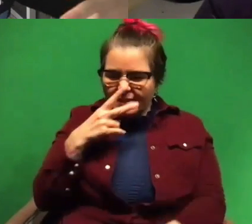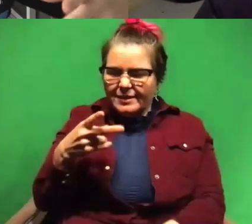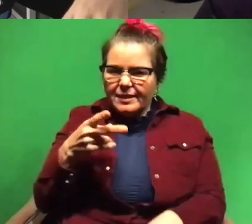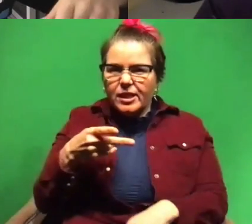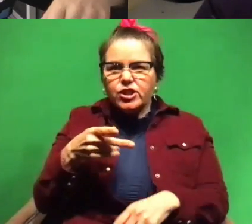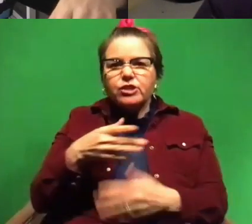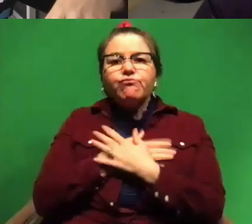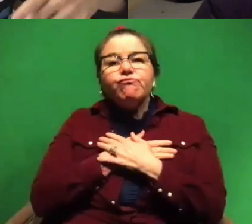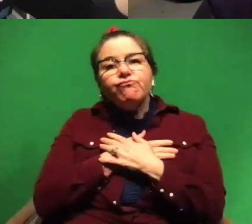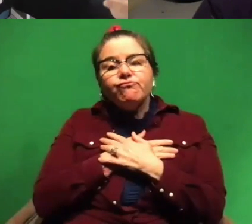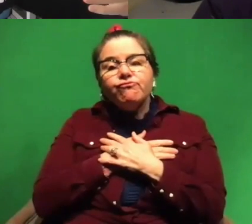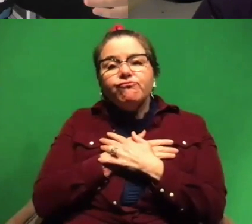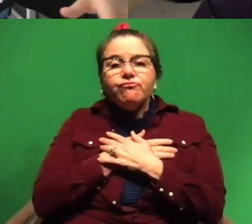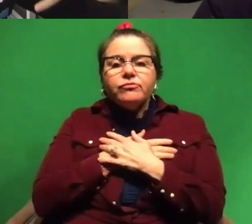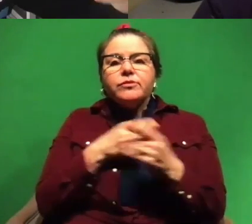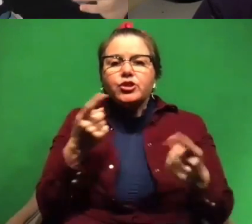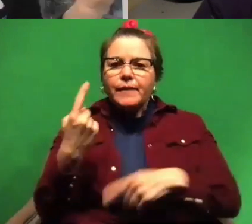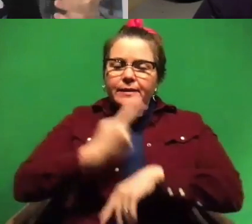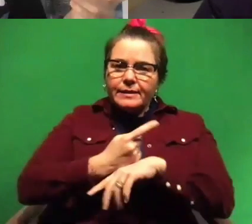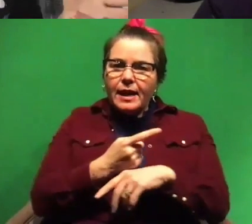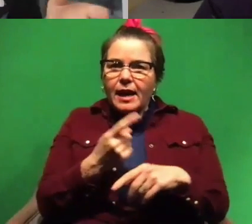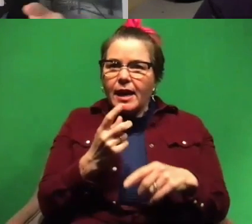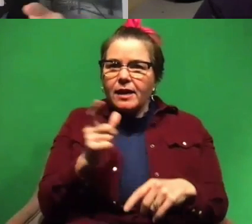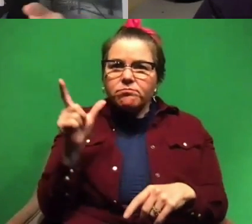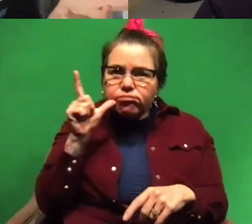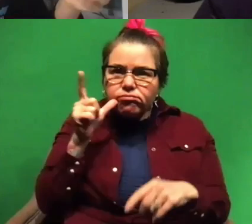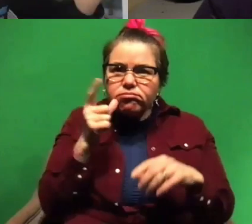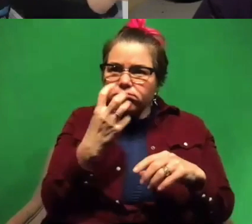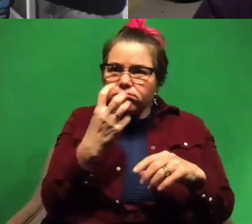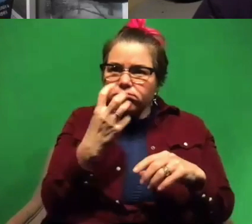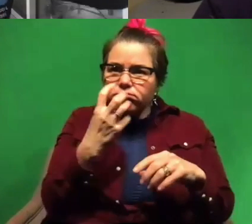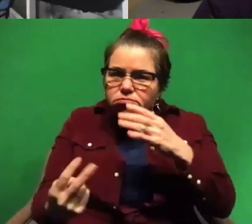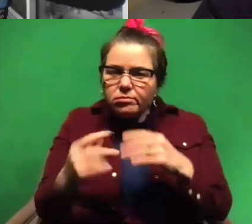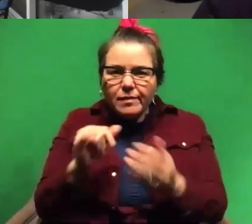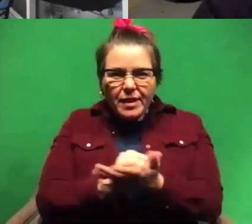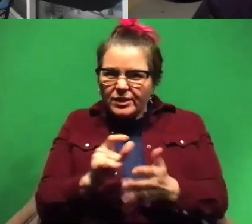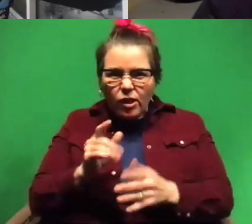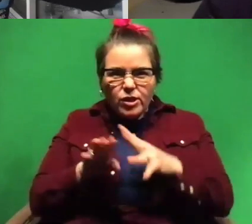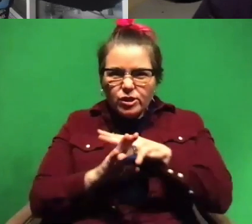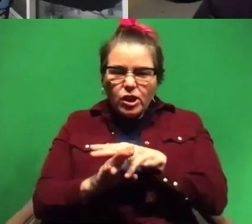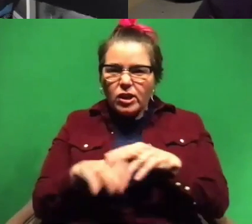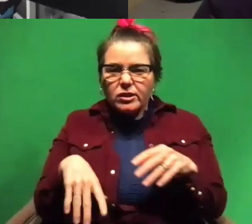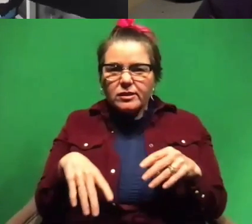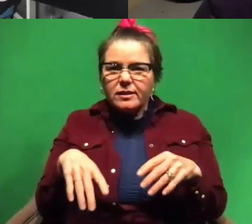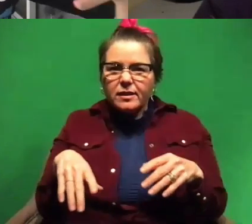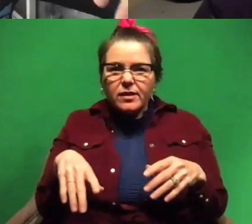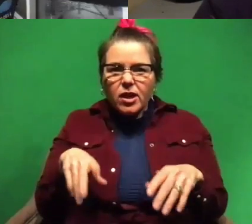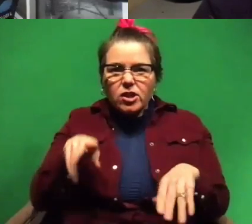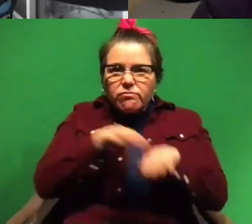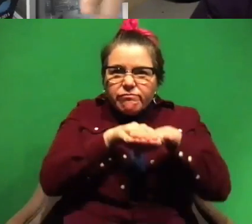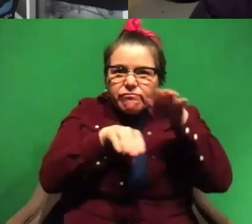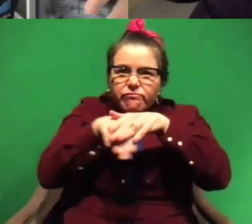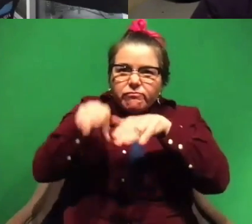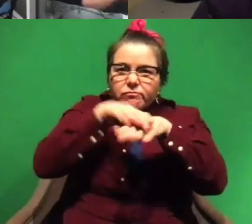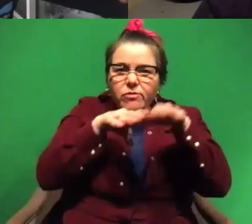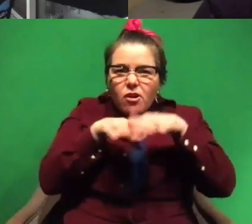resting there. And during the daytime when you're snorkeling and diving, that's all you see is like these sharks basically piled on top of